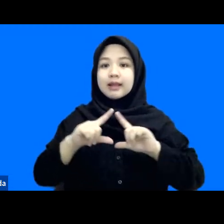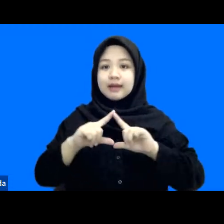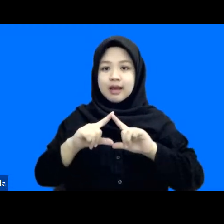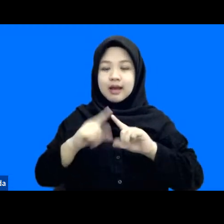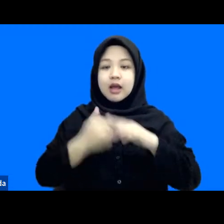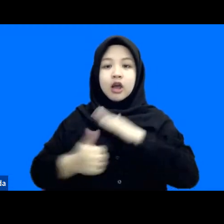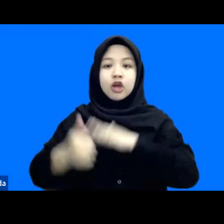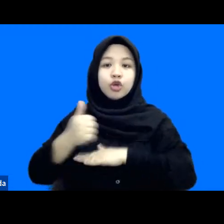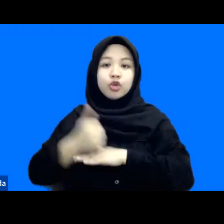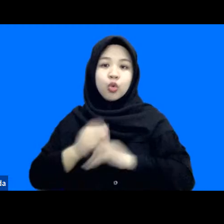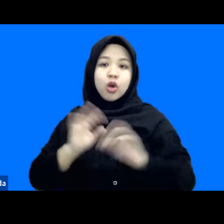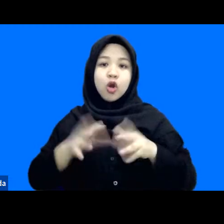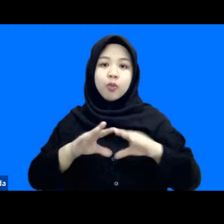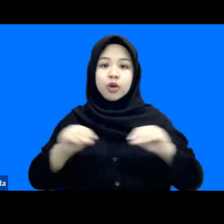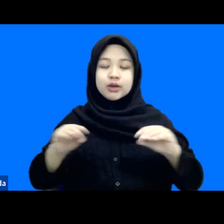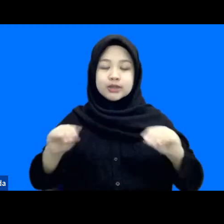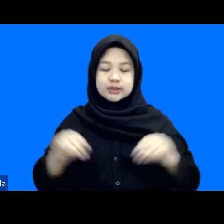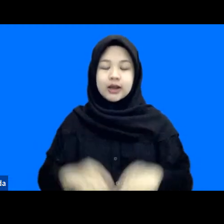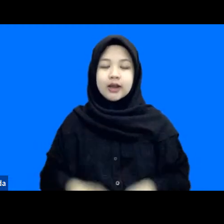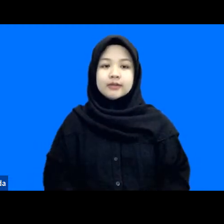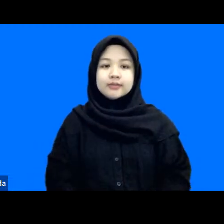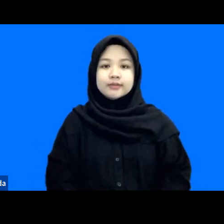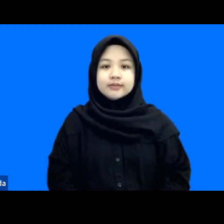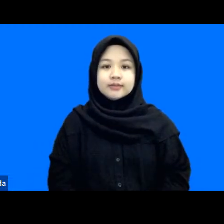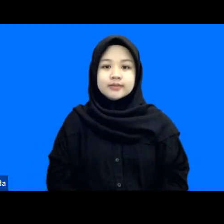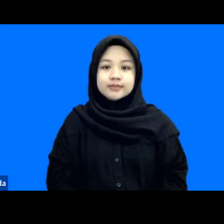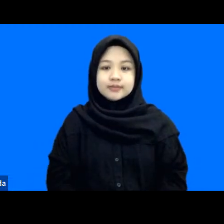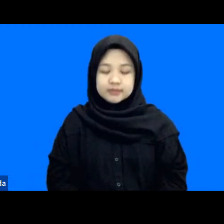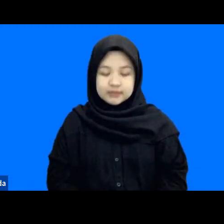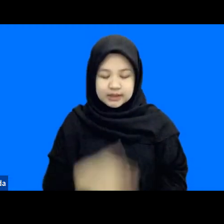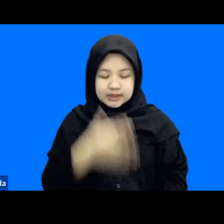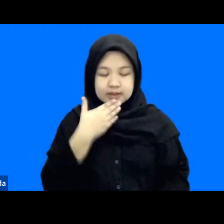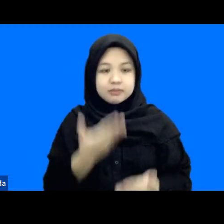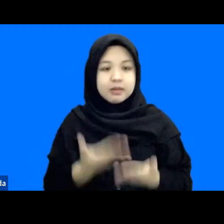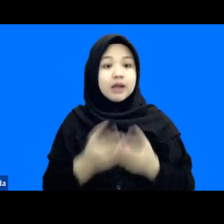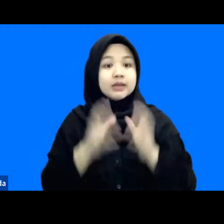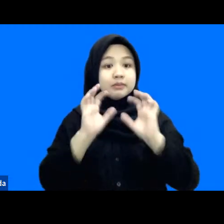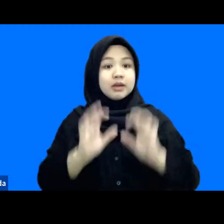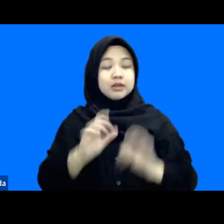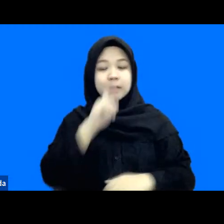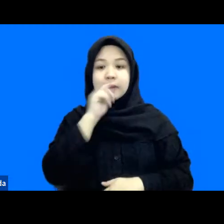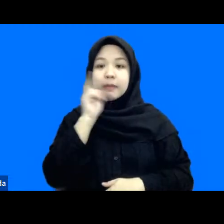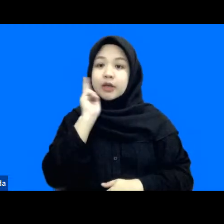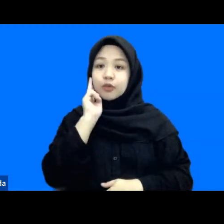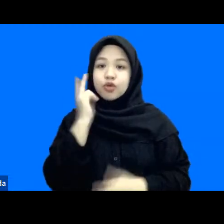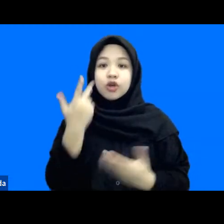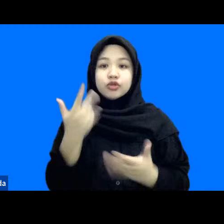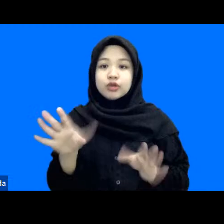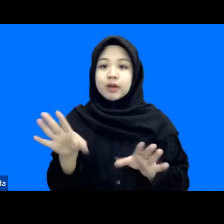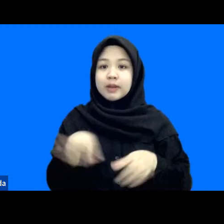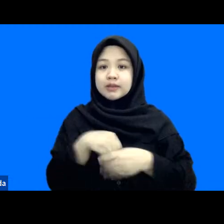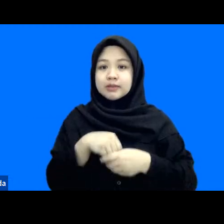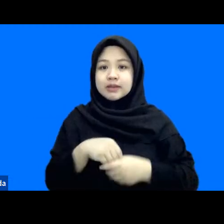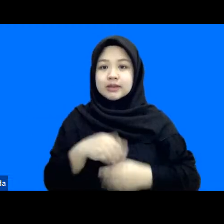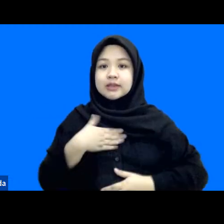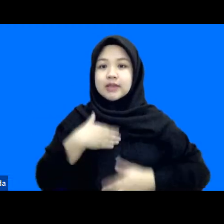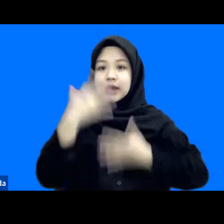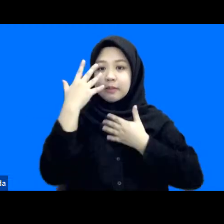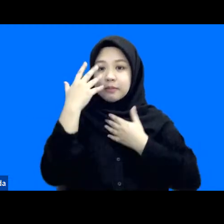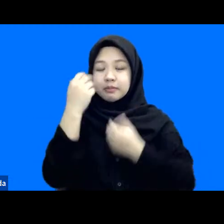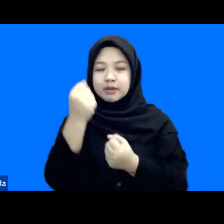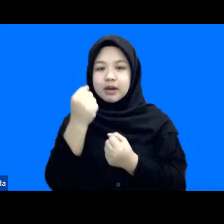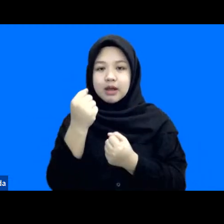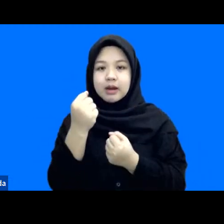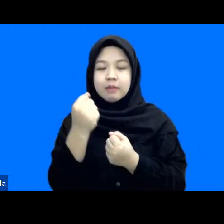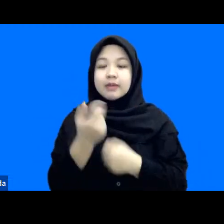So thank you very much everyone who participated, and I hope to see you soon in person